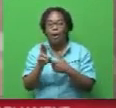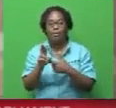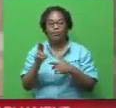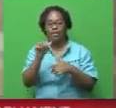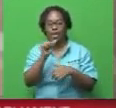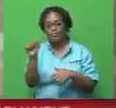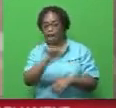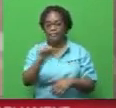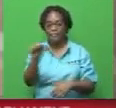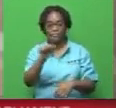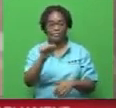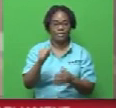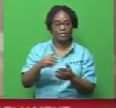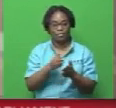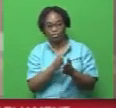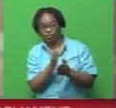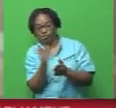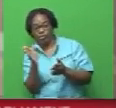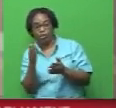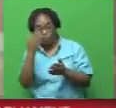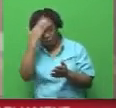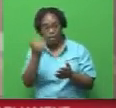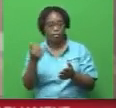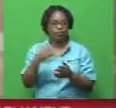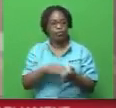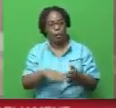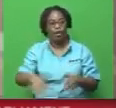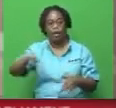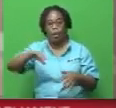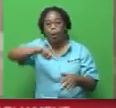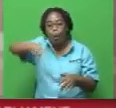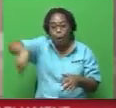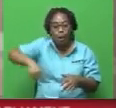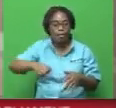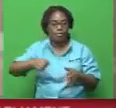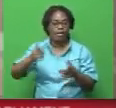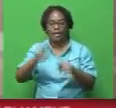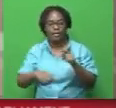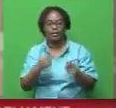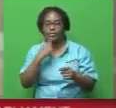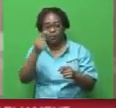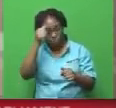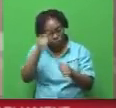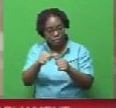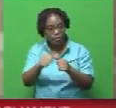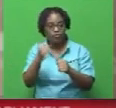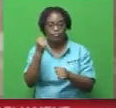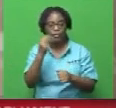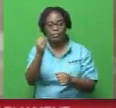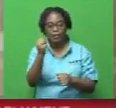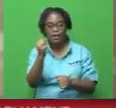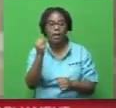you must remember that millions and millions and millions of your taxpayers' dollars have been spent by this government to pursue